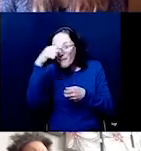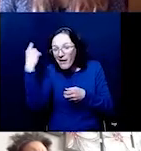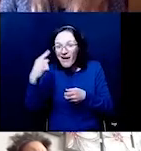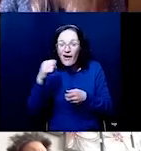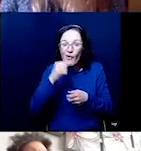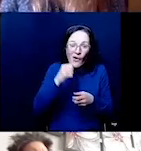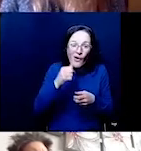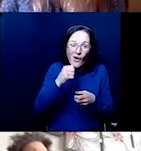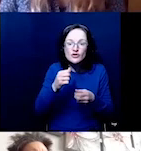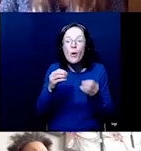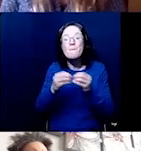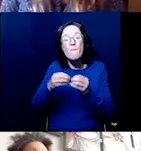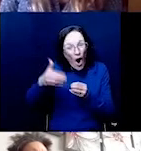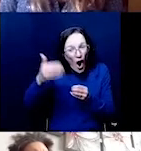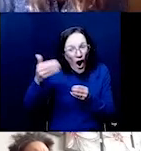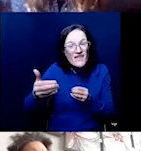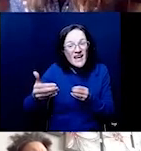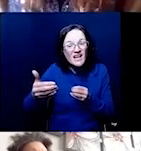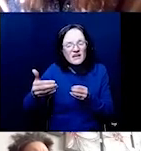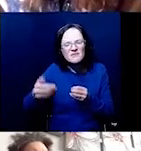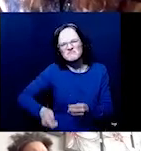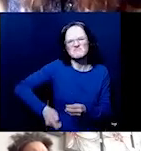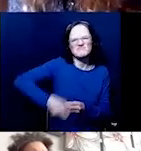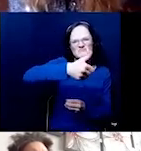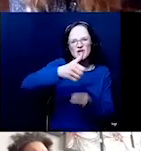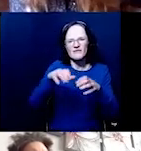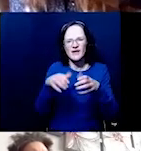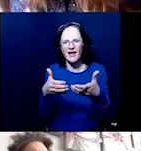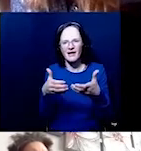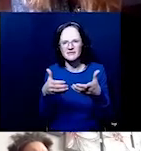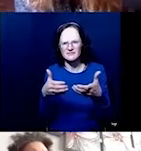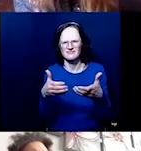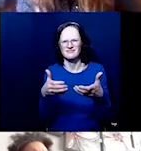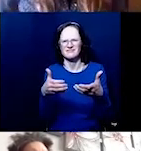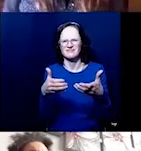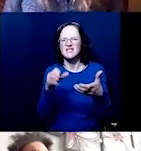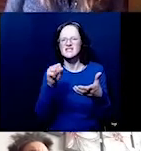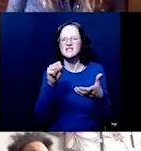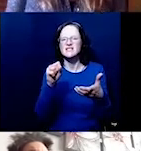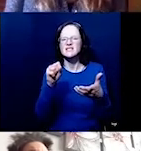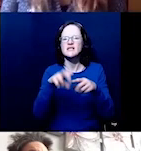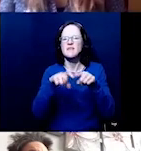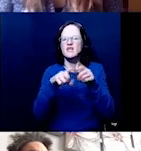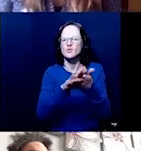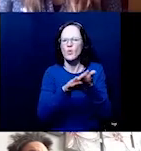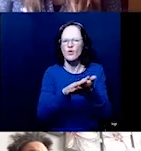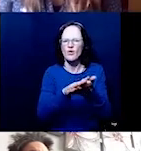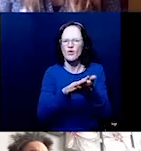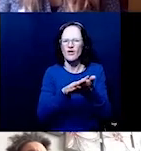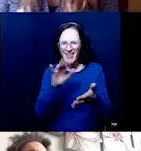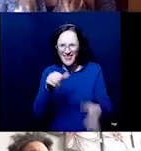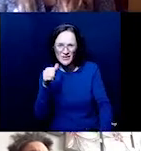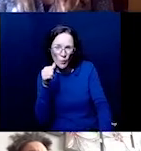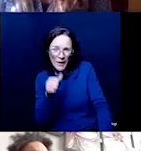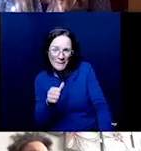be suspended than white girls. That's probably a race and a gender problem. It's not just a race problem, it's not just a gender problem.